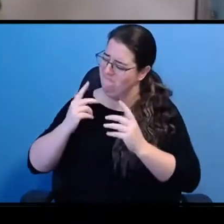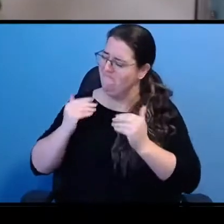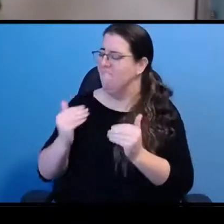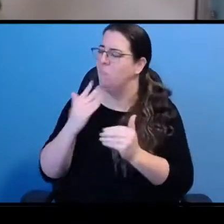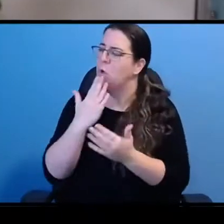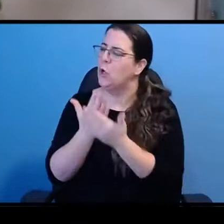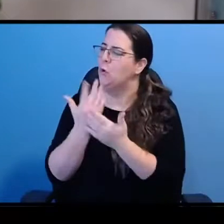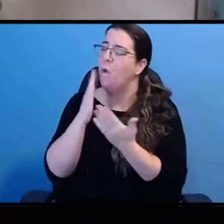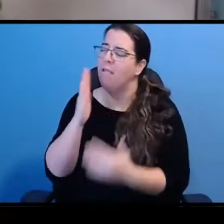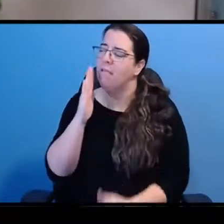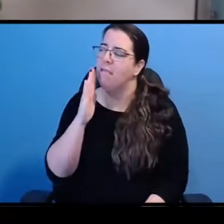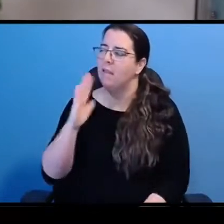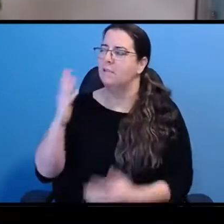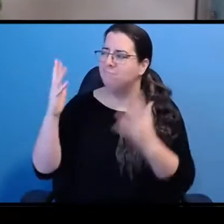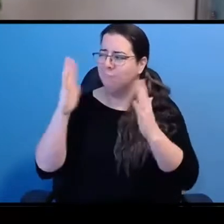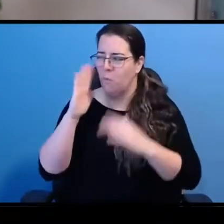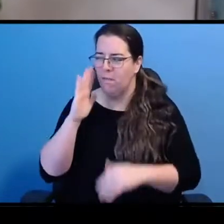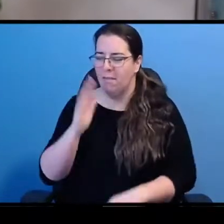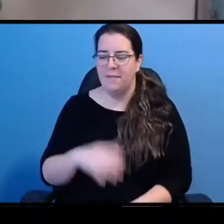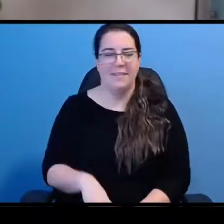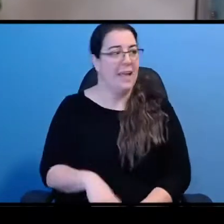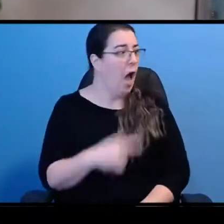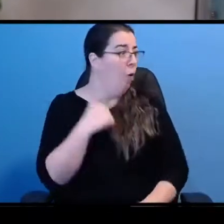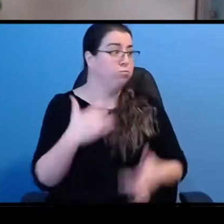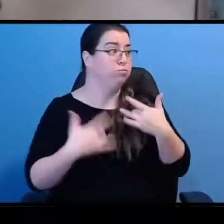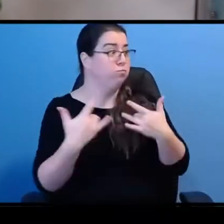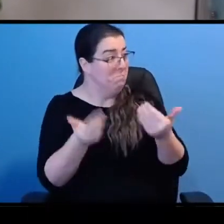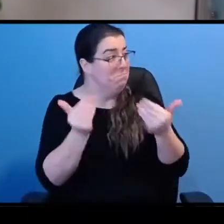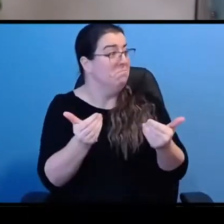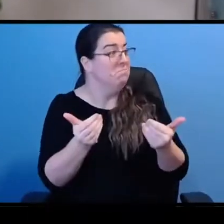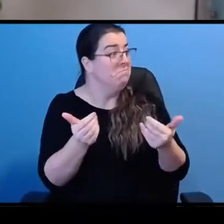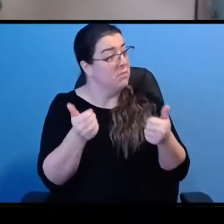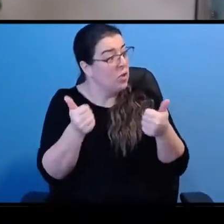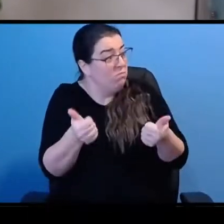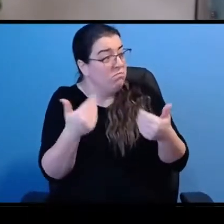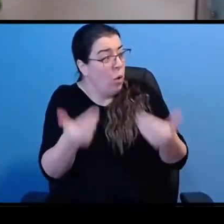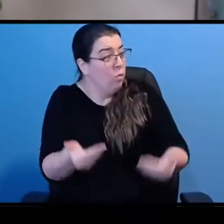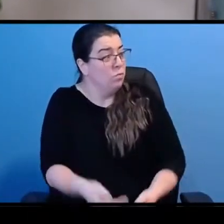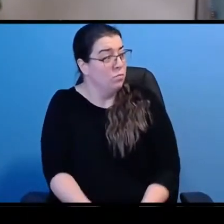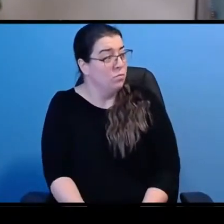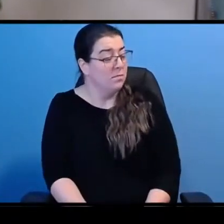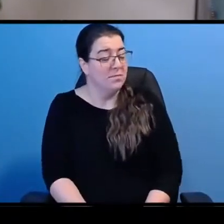Okay. So I'd like to start today by just going over